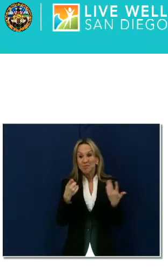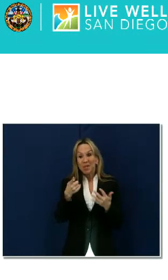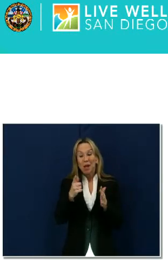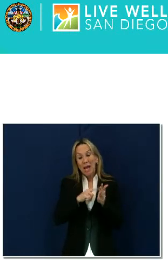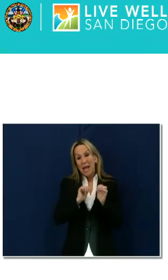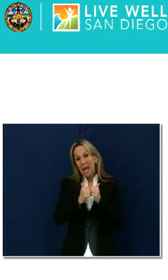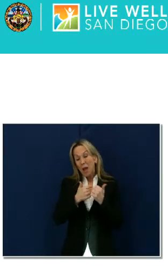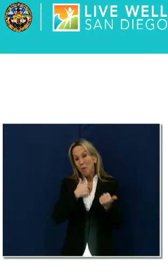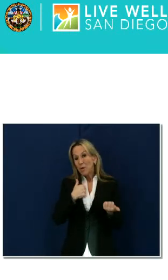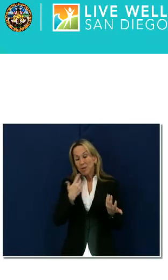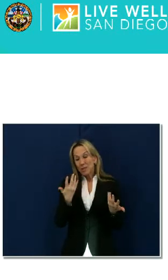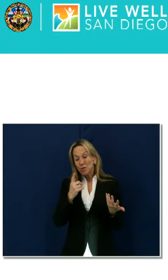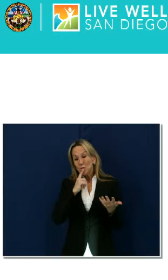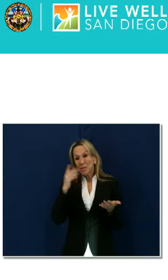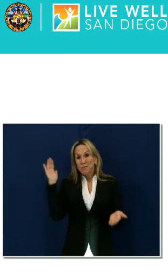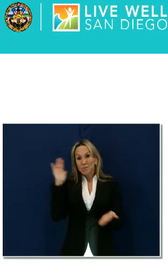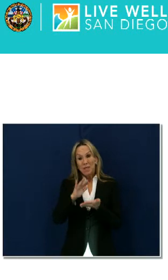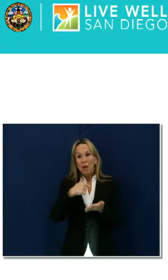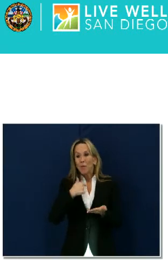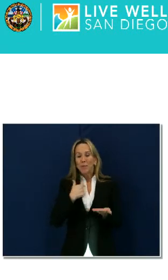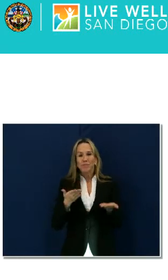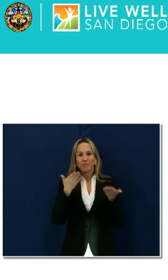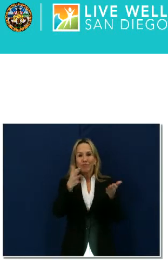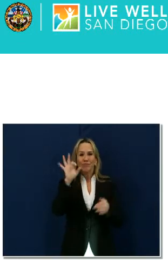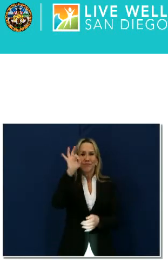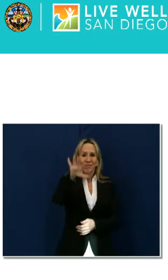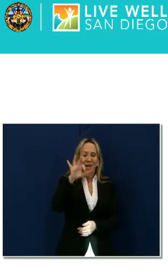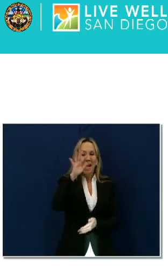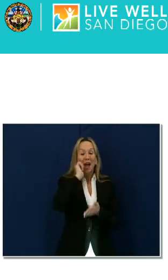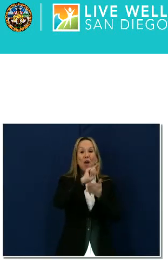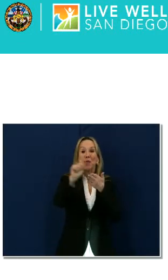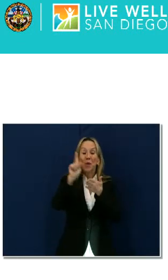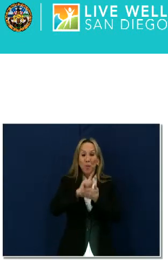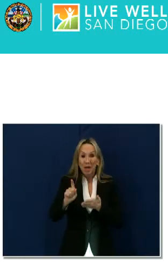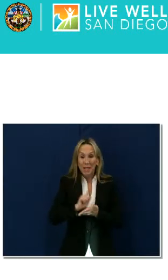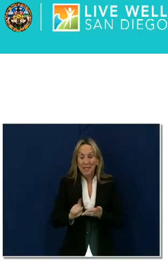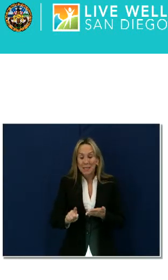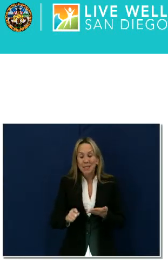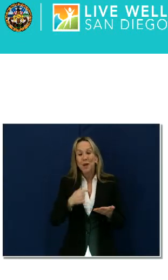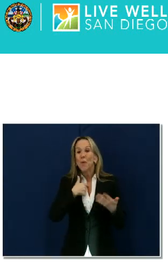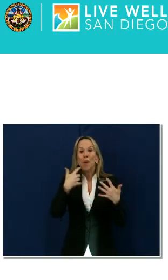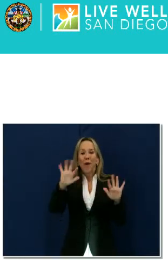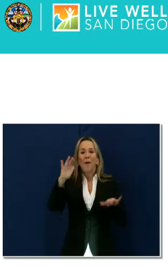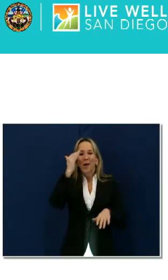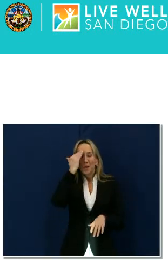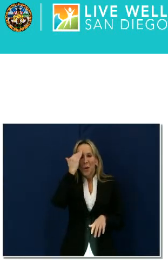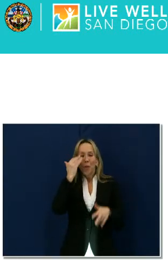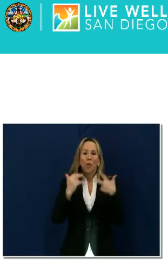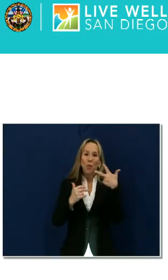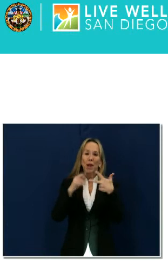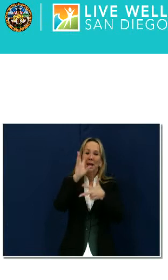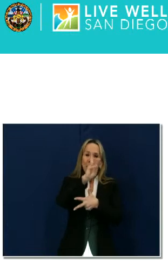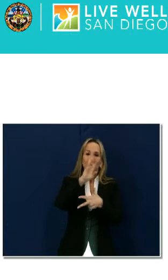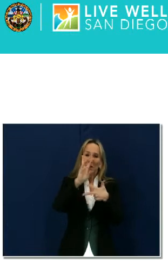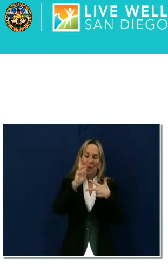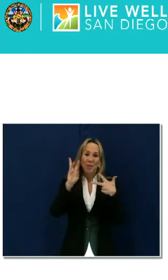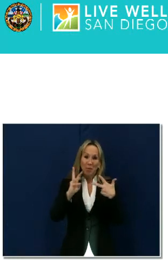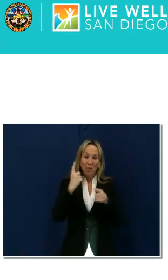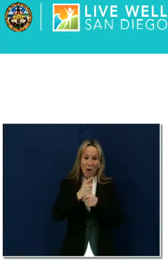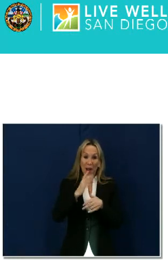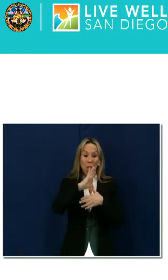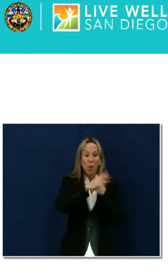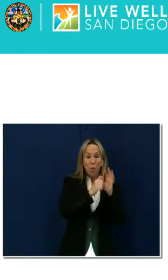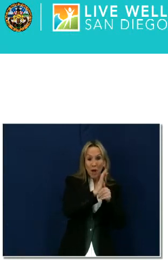actions that we recommend every week. And if you're sick, we know the 3 W's: wash your